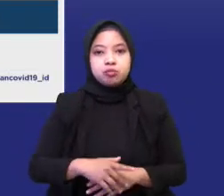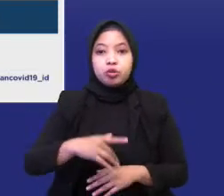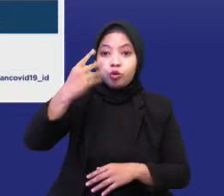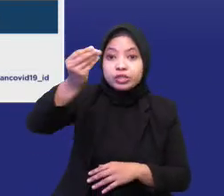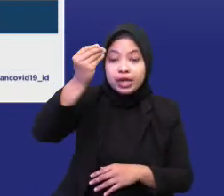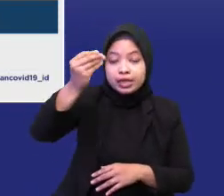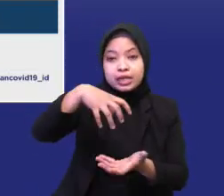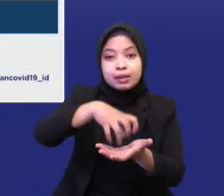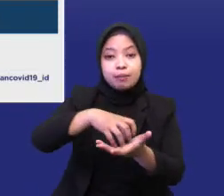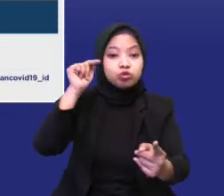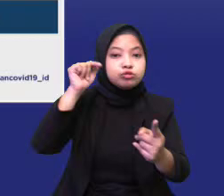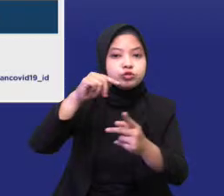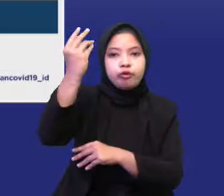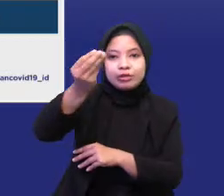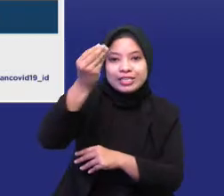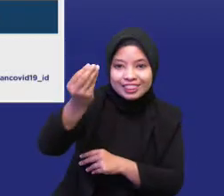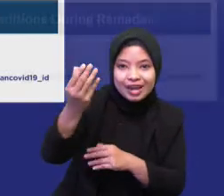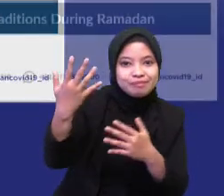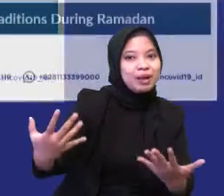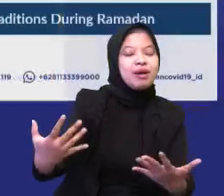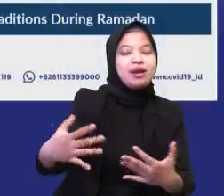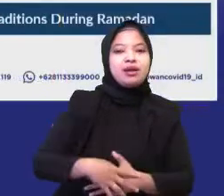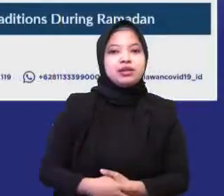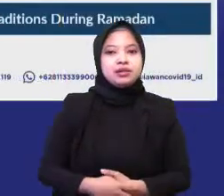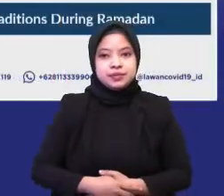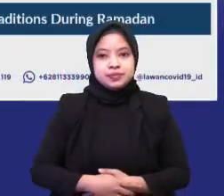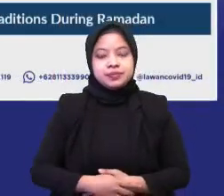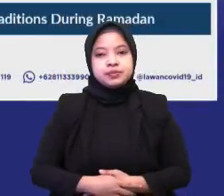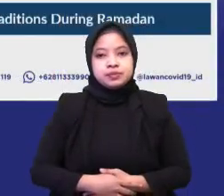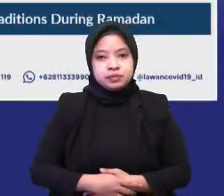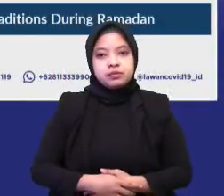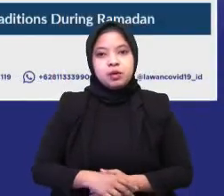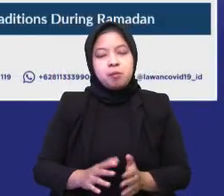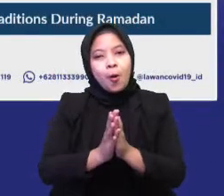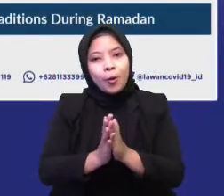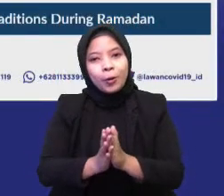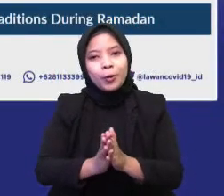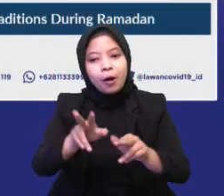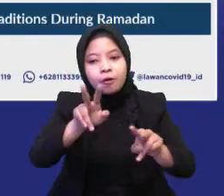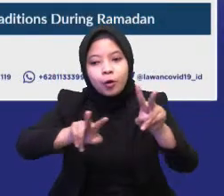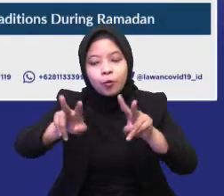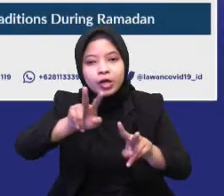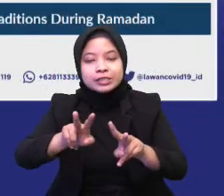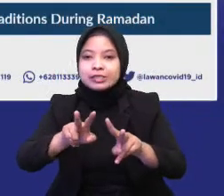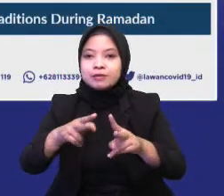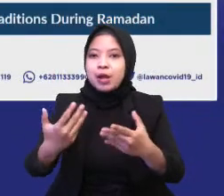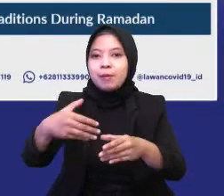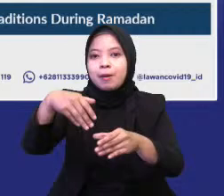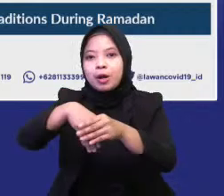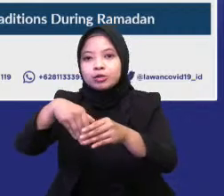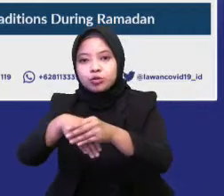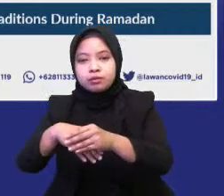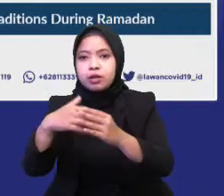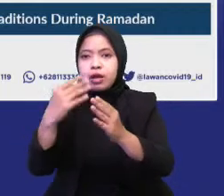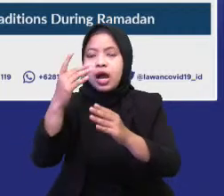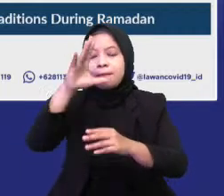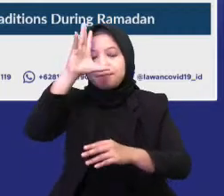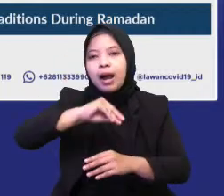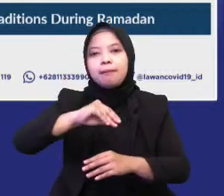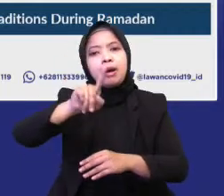traveling destinations. Additionally, please also pay close attention to policies